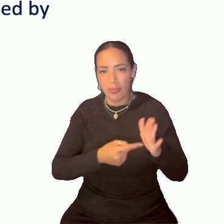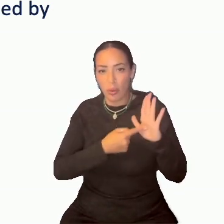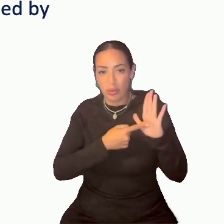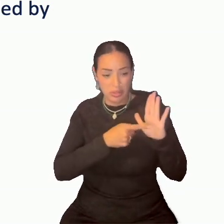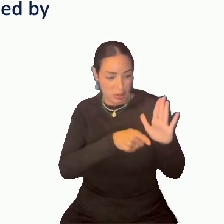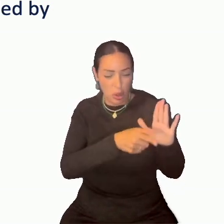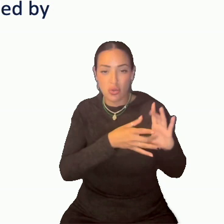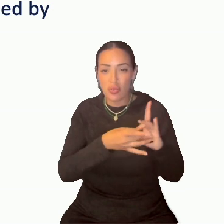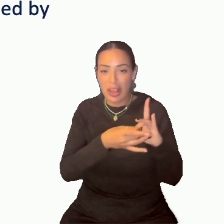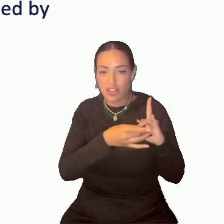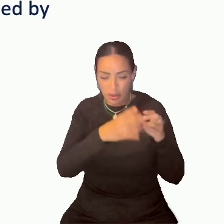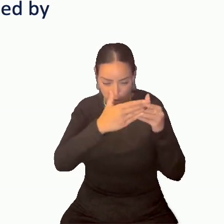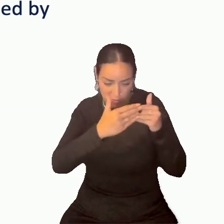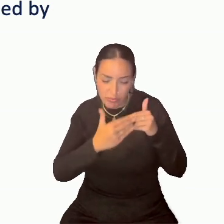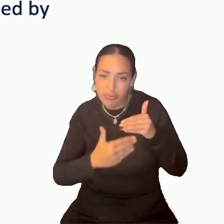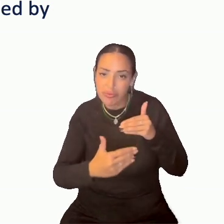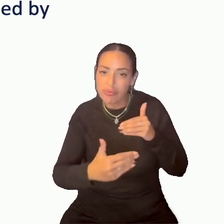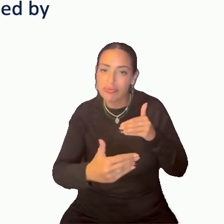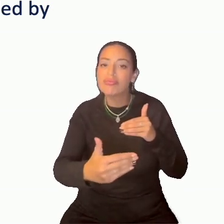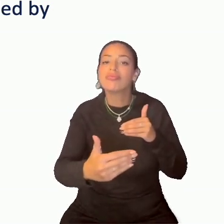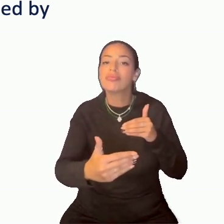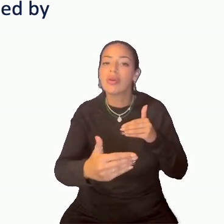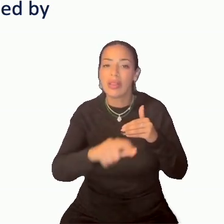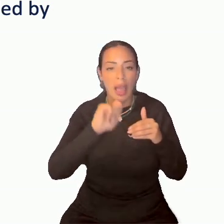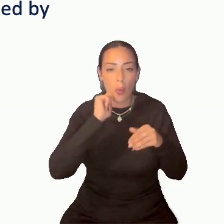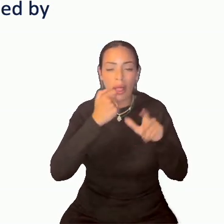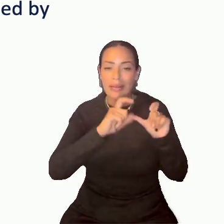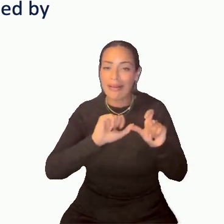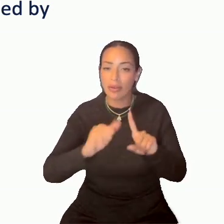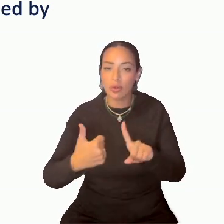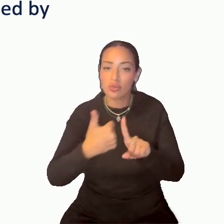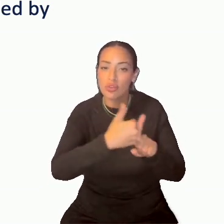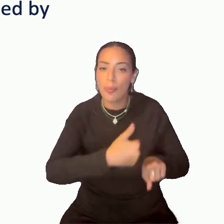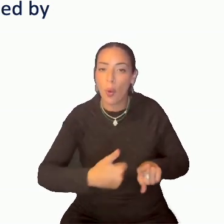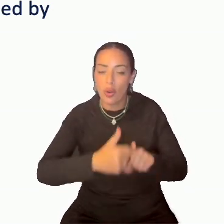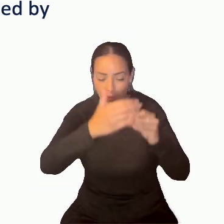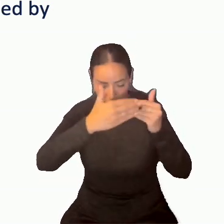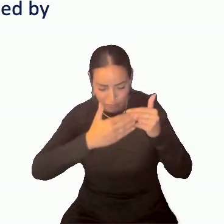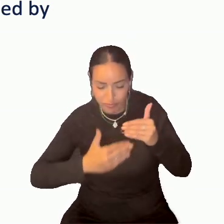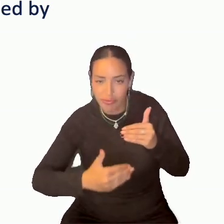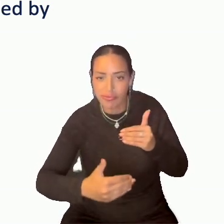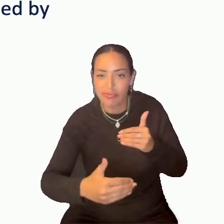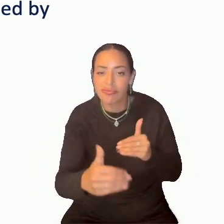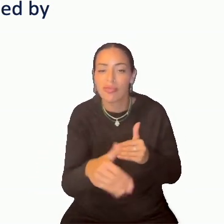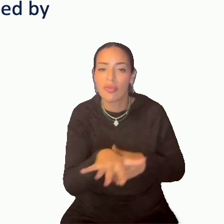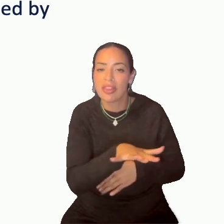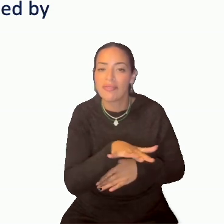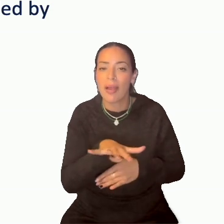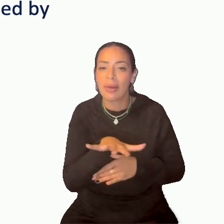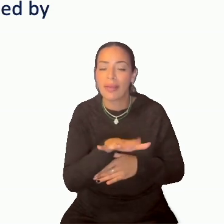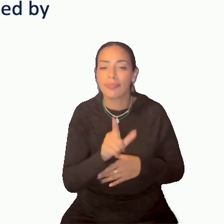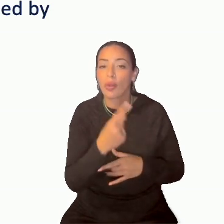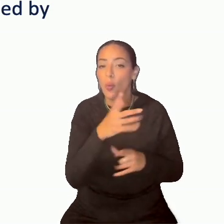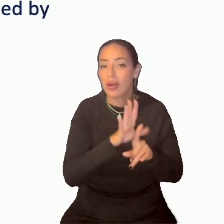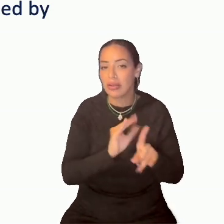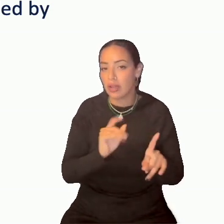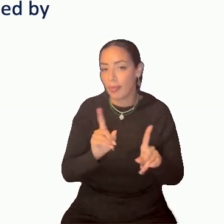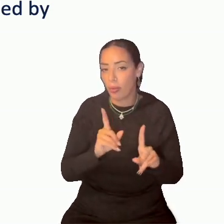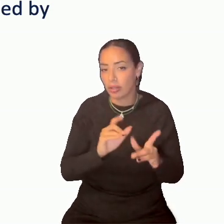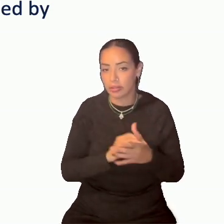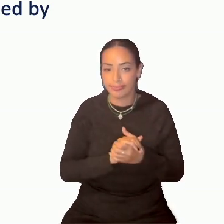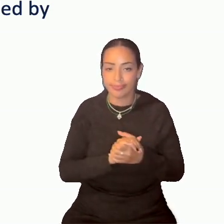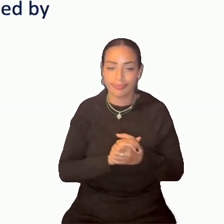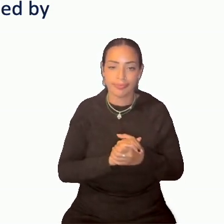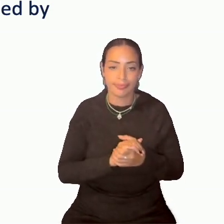will endure and provide a longer-term source of support and comfort for a bereaved family. I'll give an example of